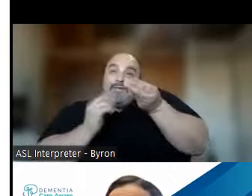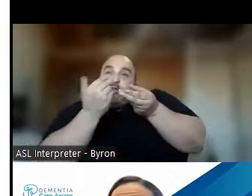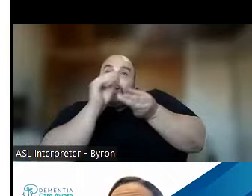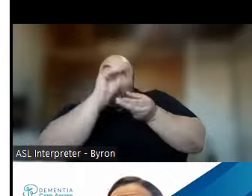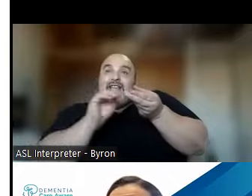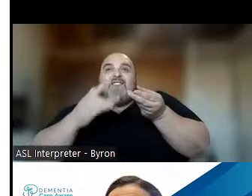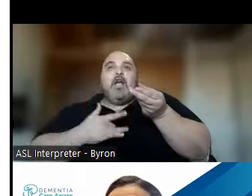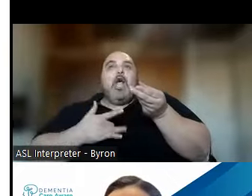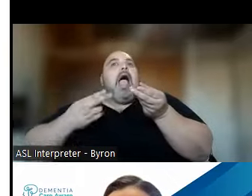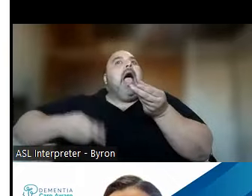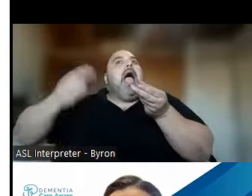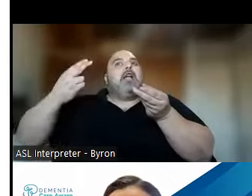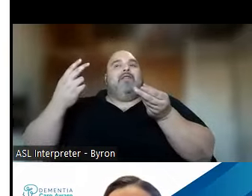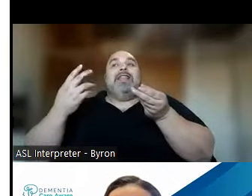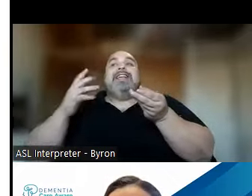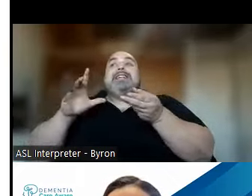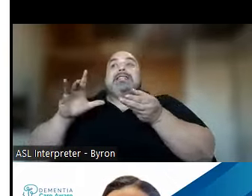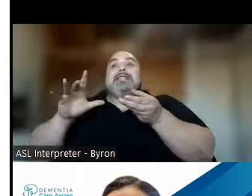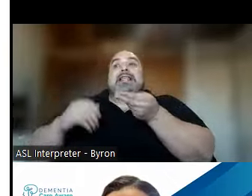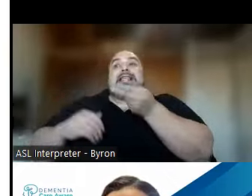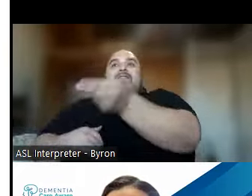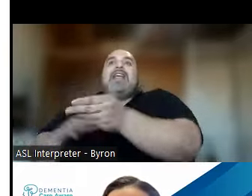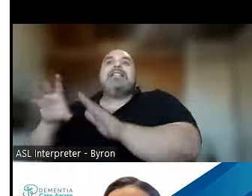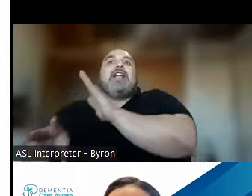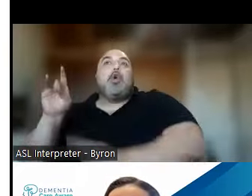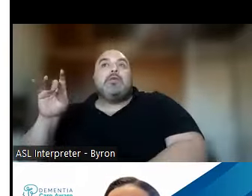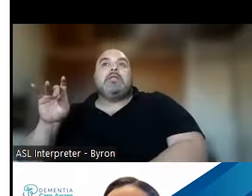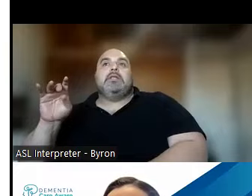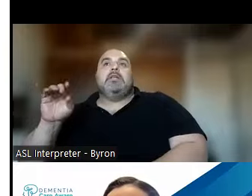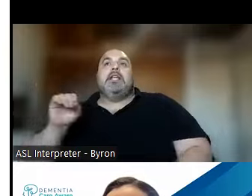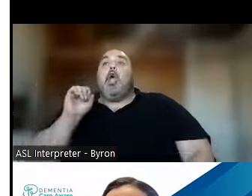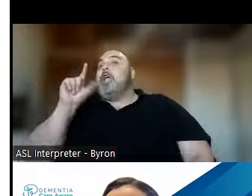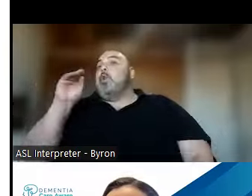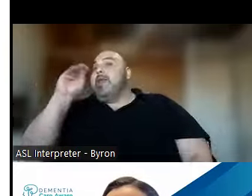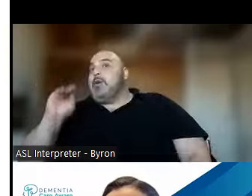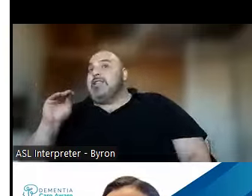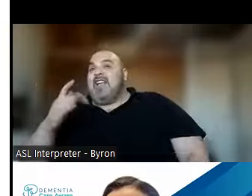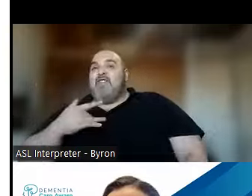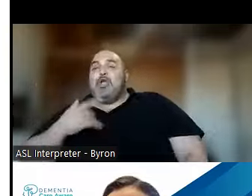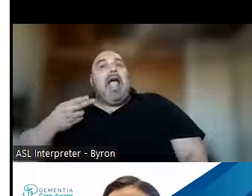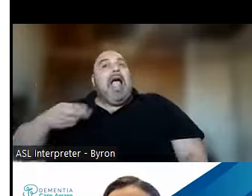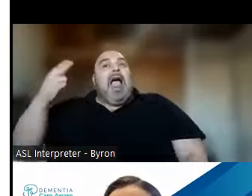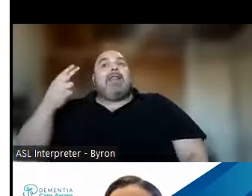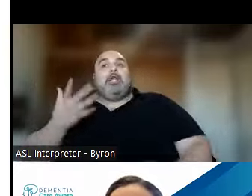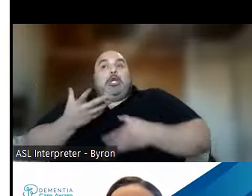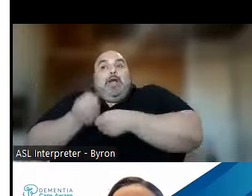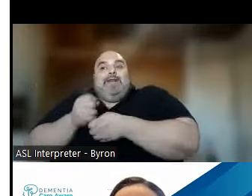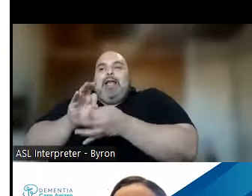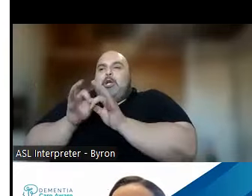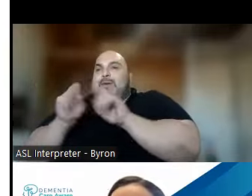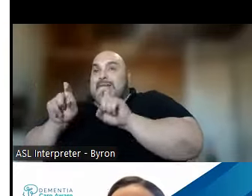giving and delivering a diagnosis. And then only 20% said they were highly confident in interpreting test results.